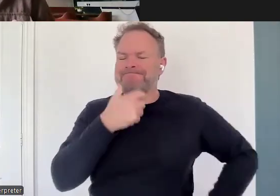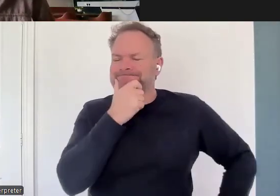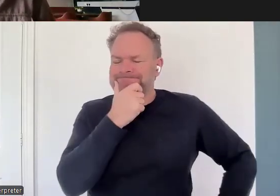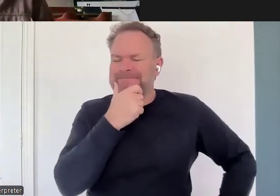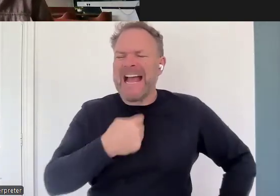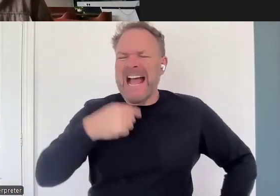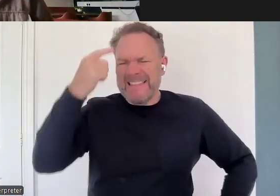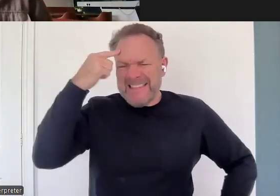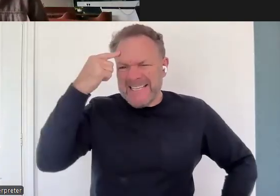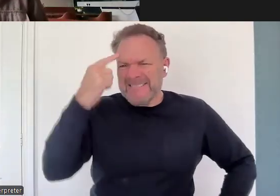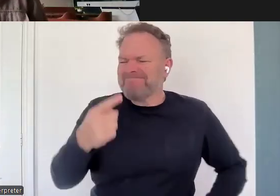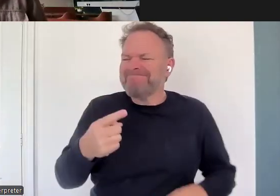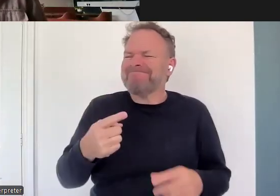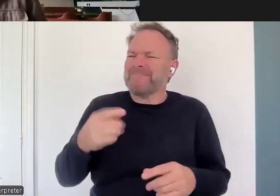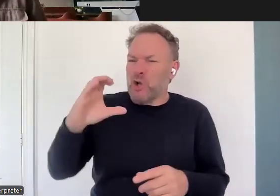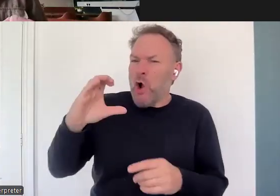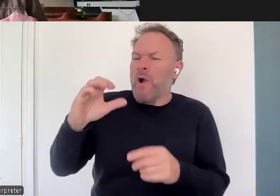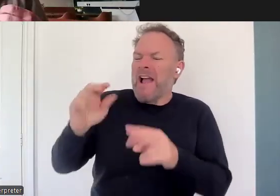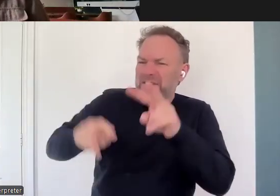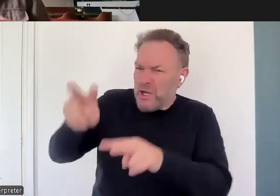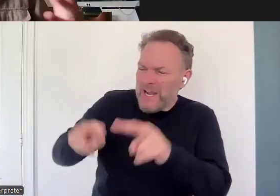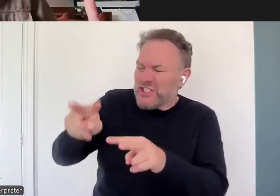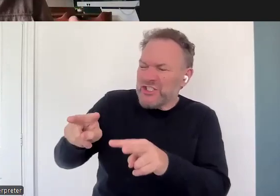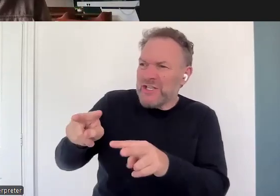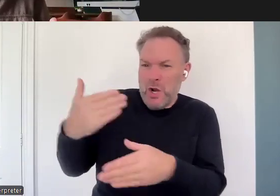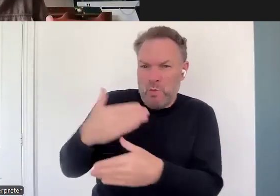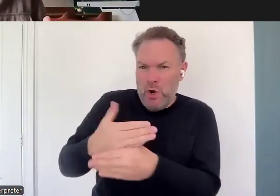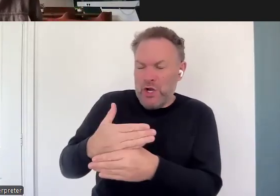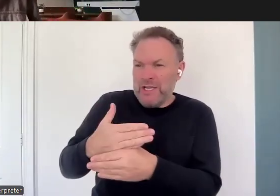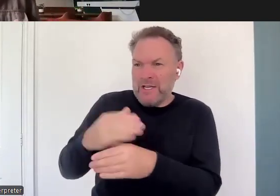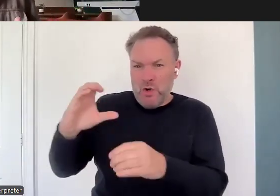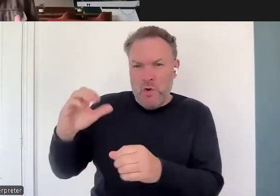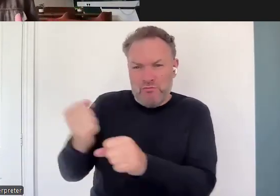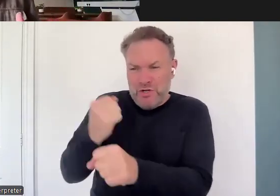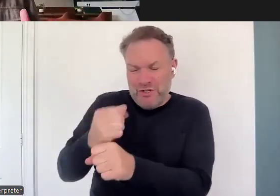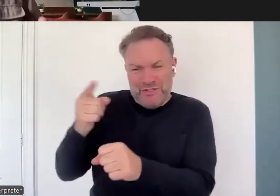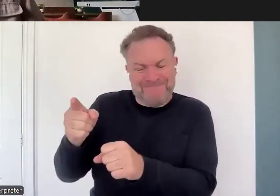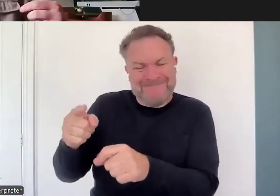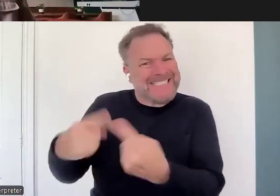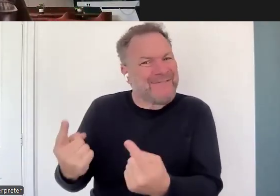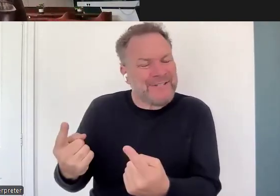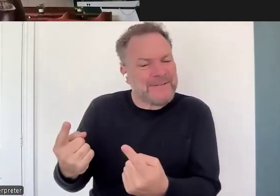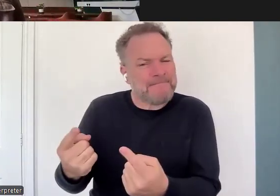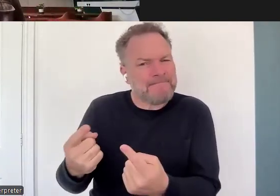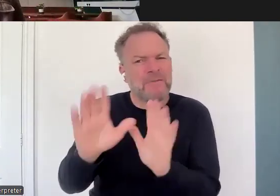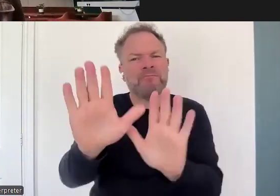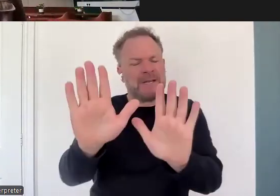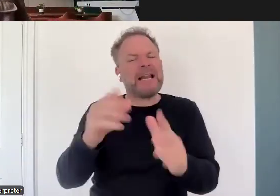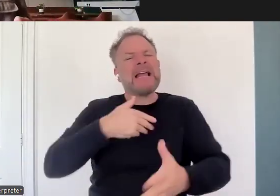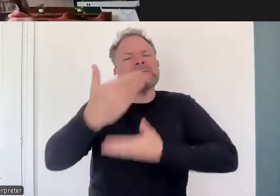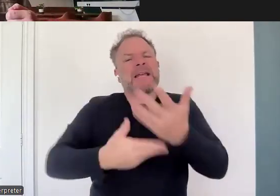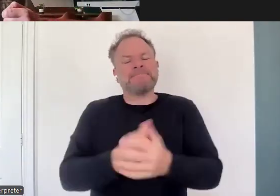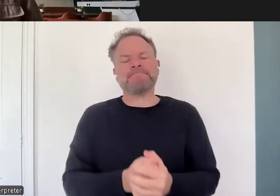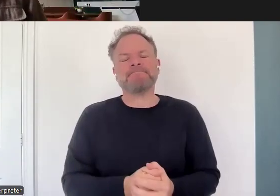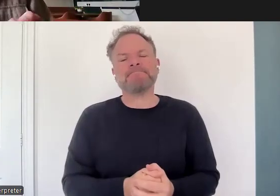that's the case when it comes to co-evaluation and working in the co-production space. Let me put it this way.